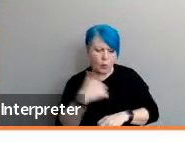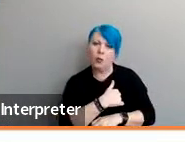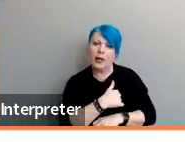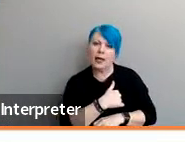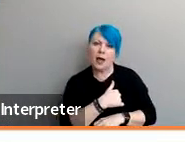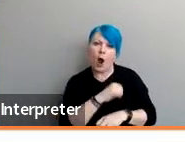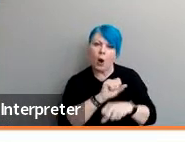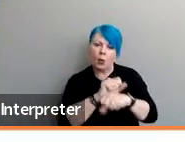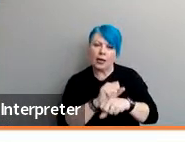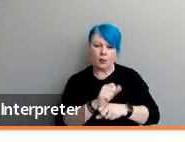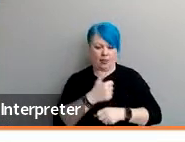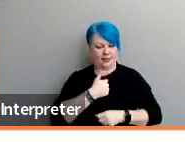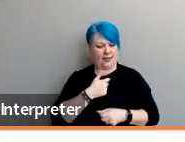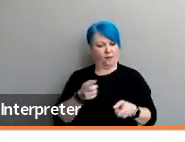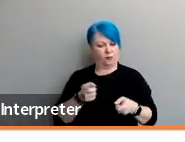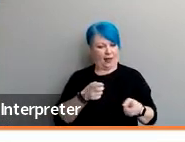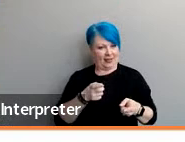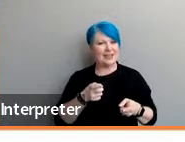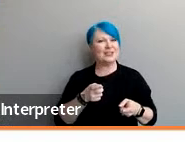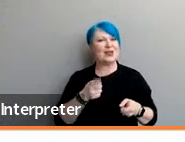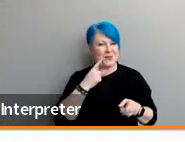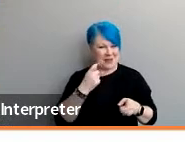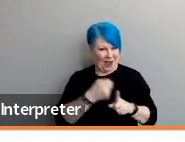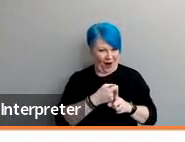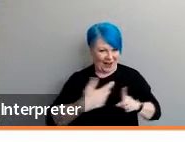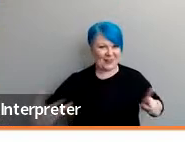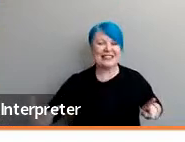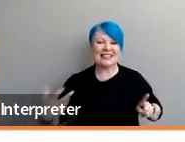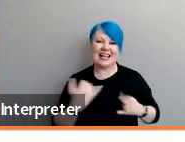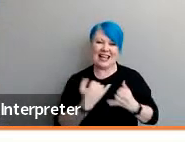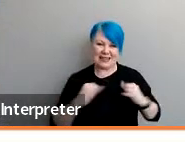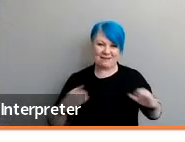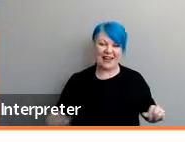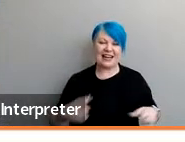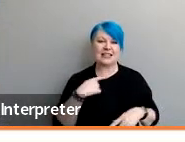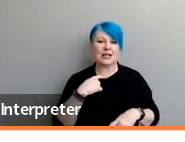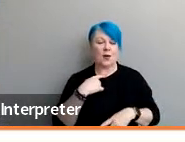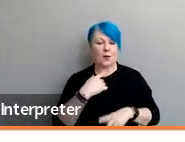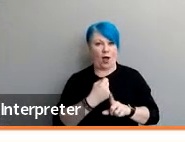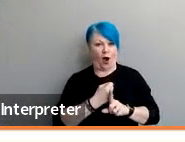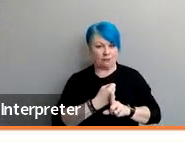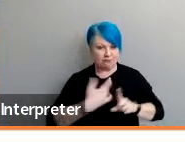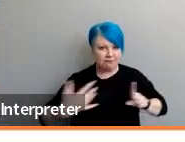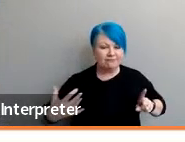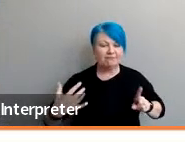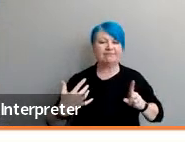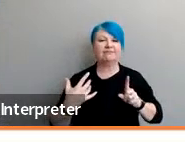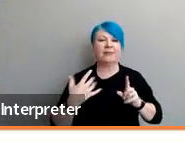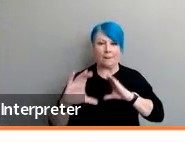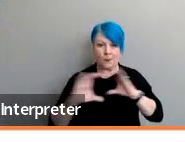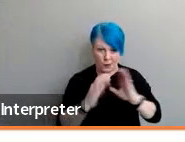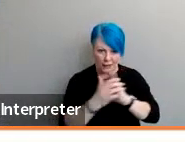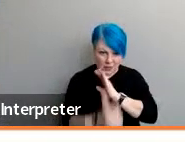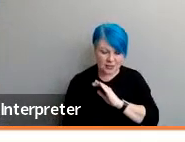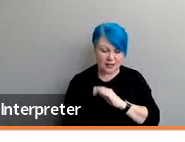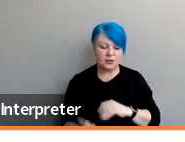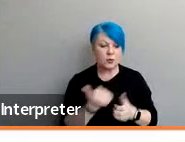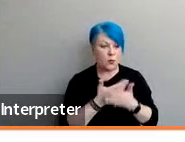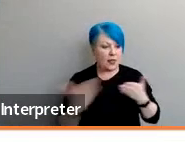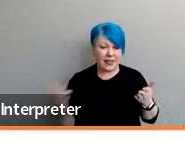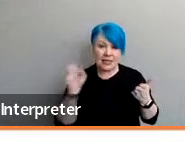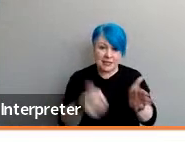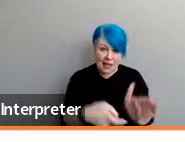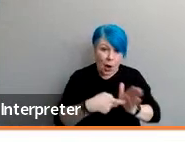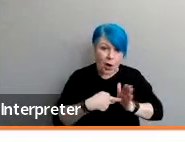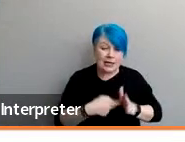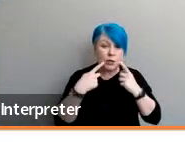with self-regulation. We're increasing independence. We're working on communication. So some of those skill sets that are needed to be successful out of the